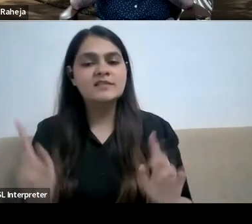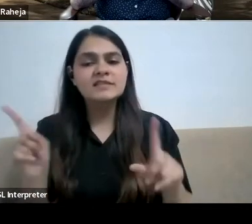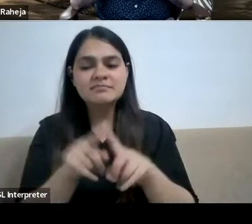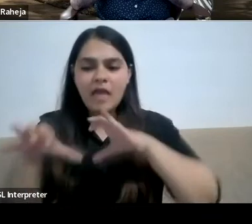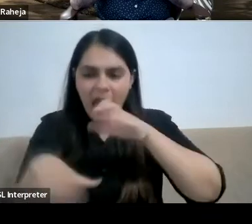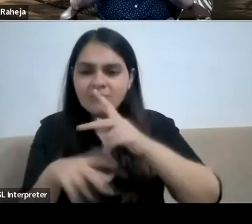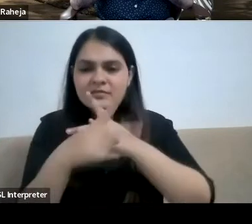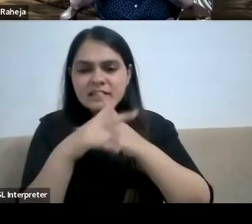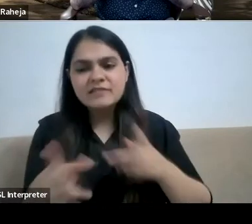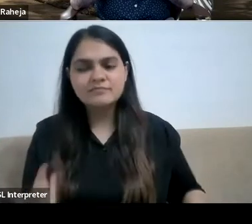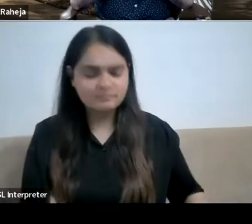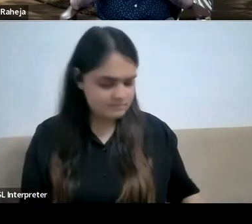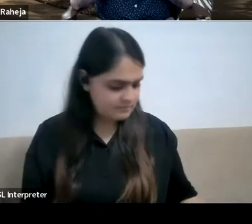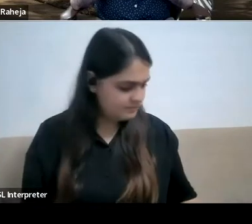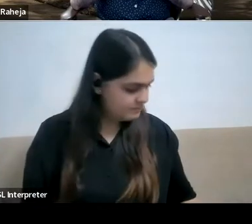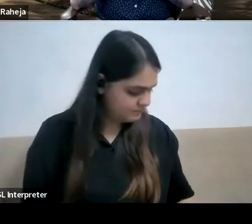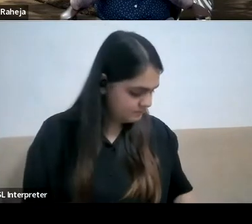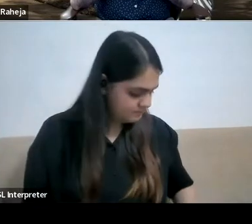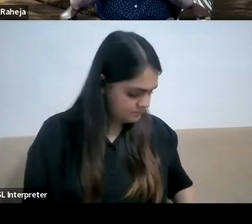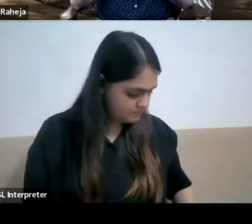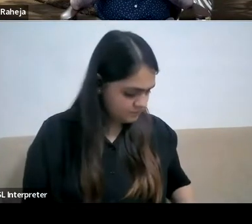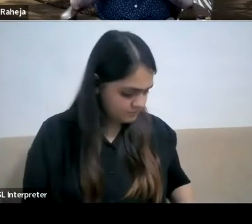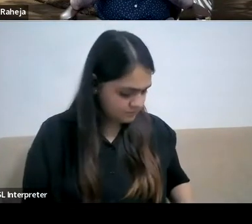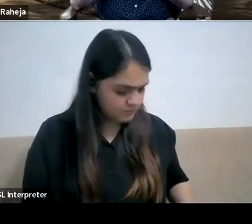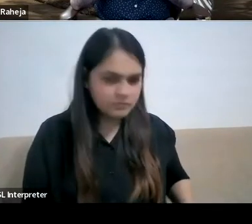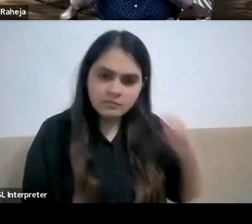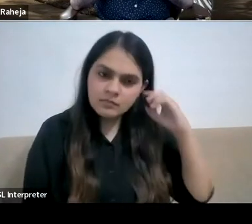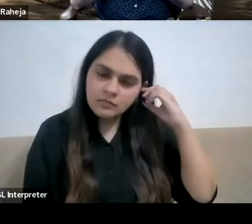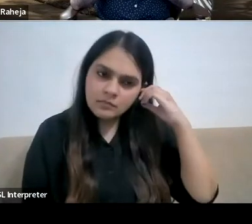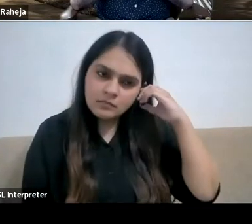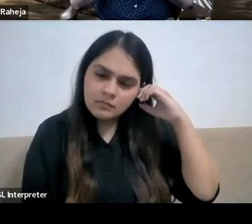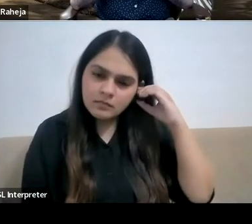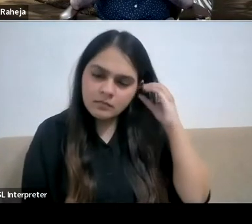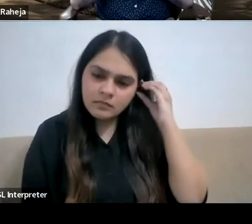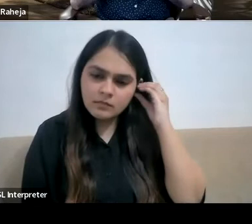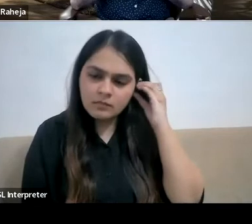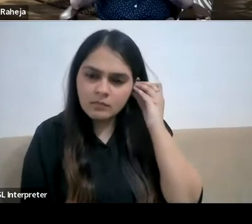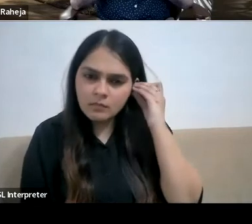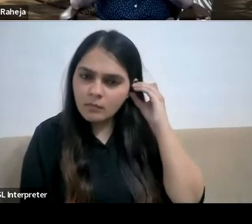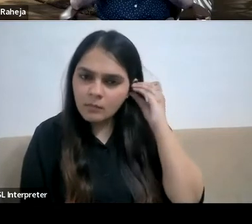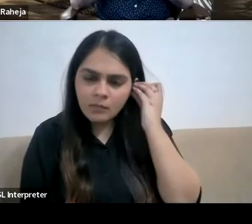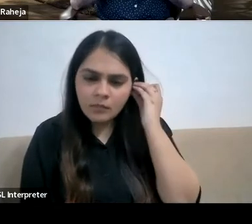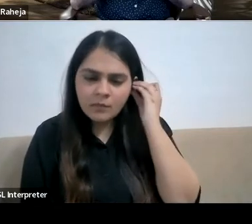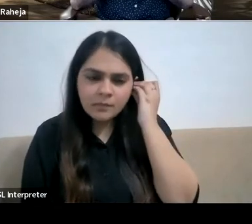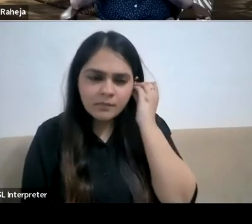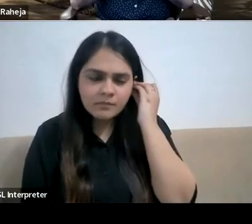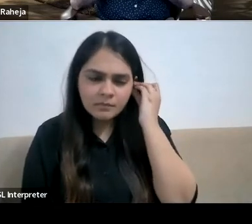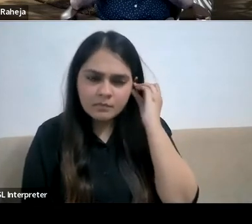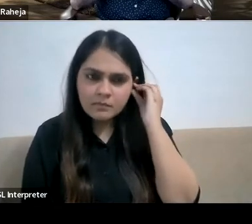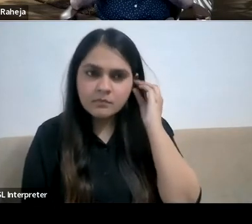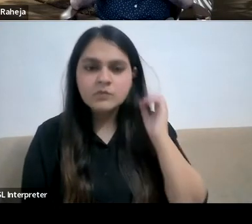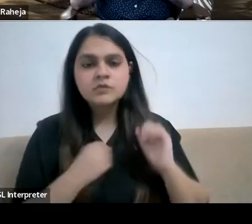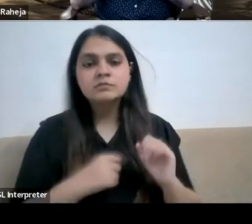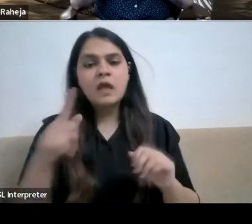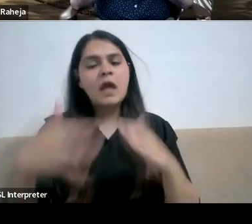in 1962, right? But we still kind of like. And I can just go on and on and on. We also